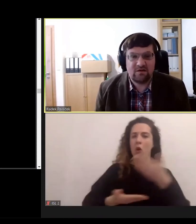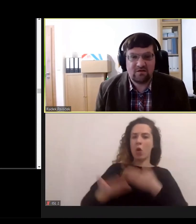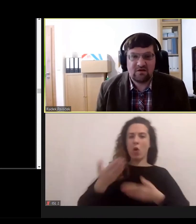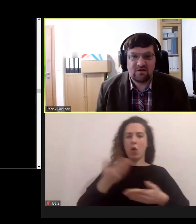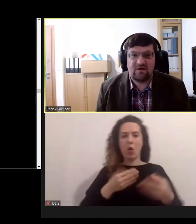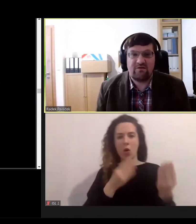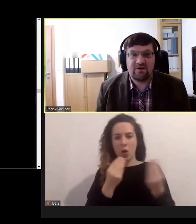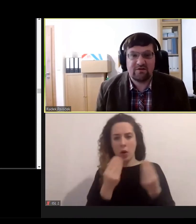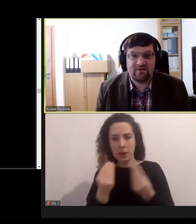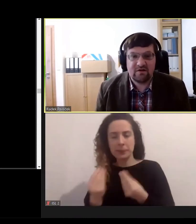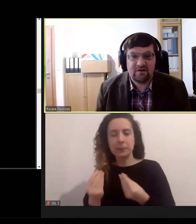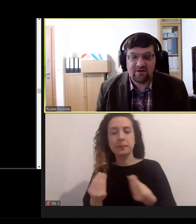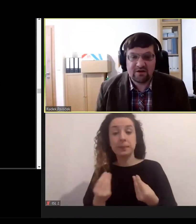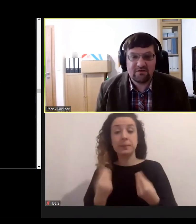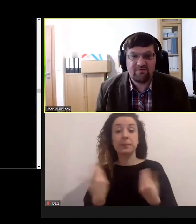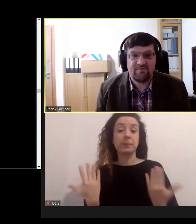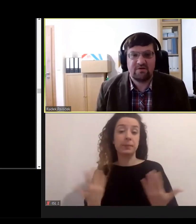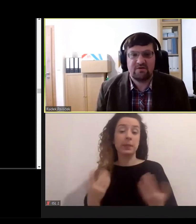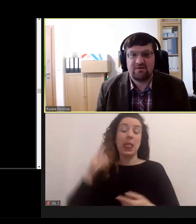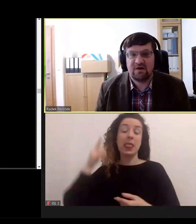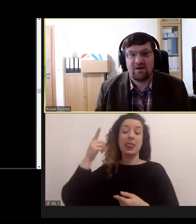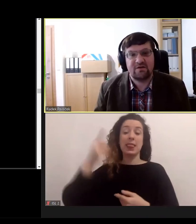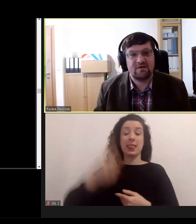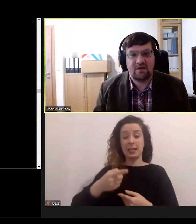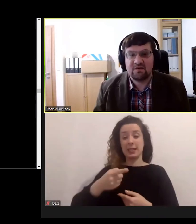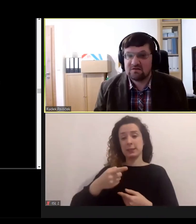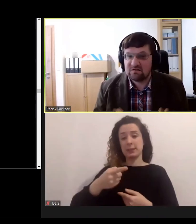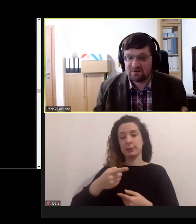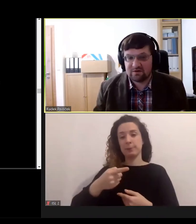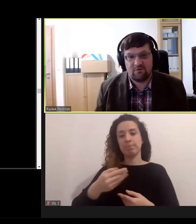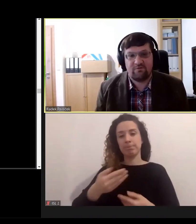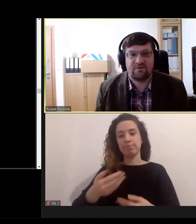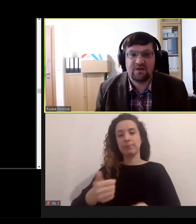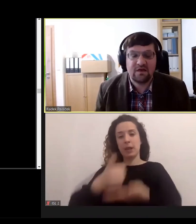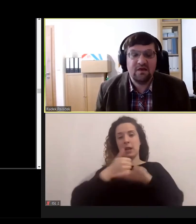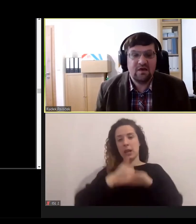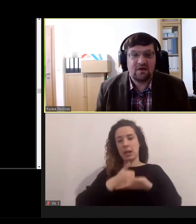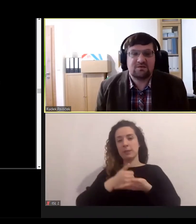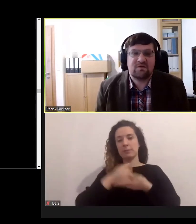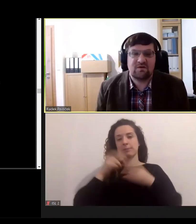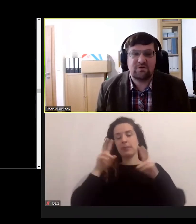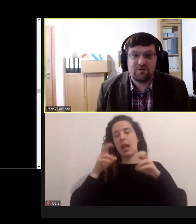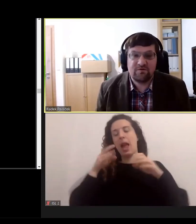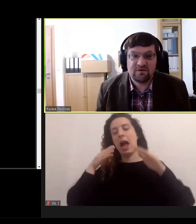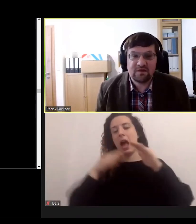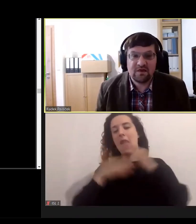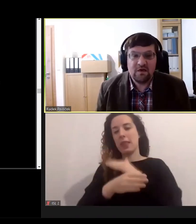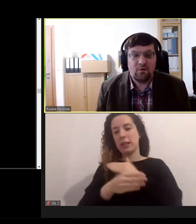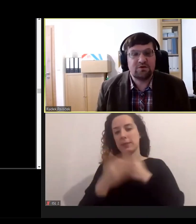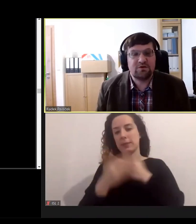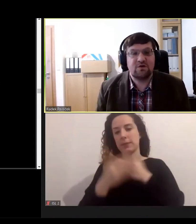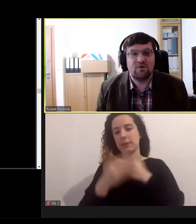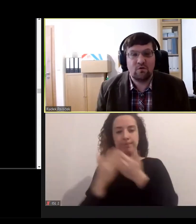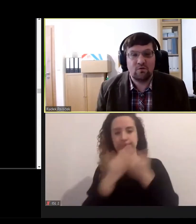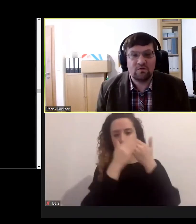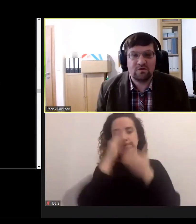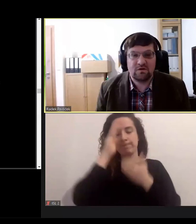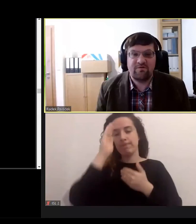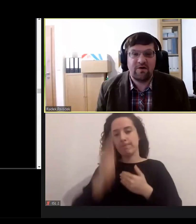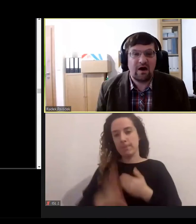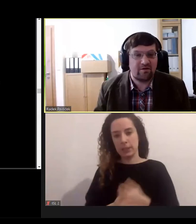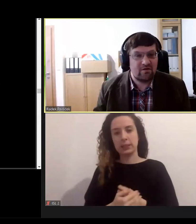in PDF, some of them in PowerPoint, and so on. So there were many issues regarding the technical aspects,